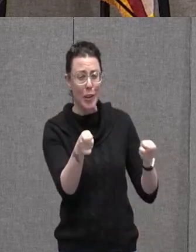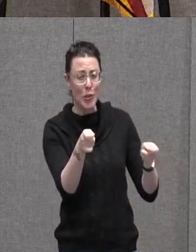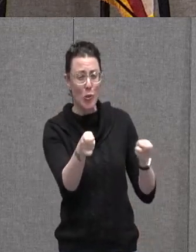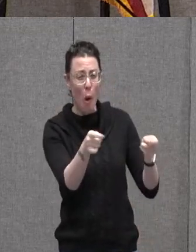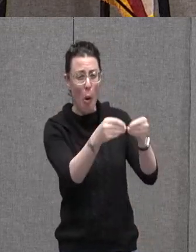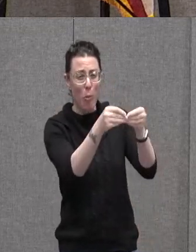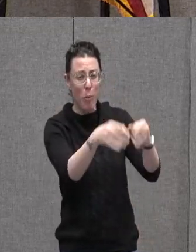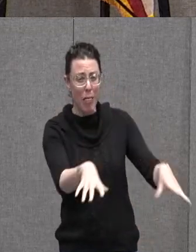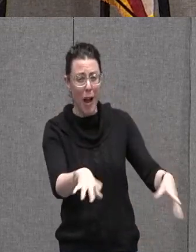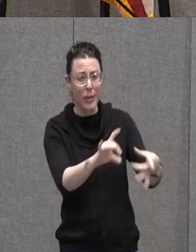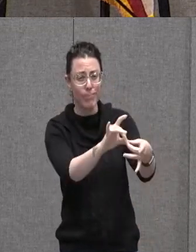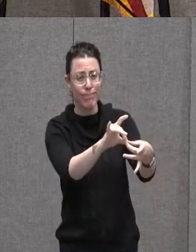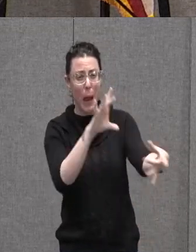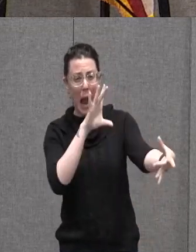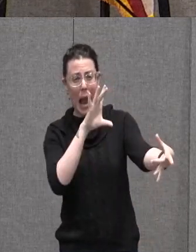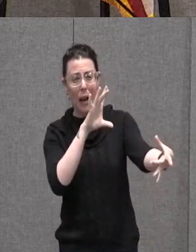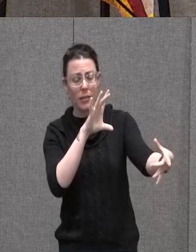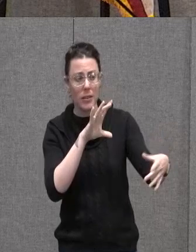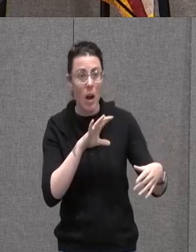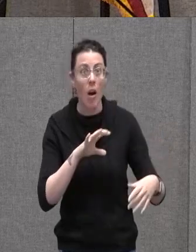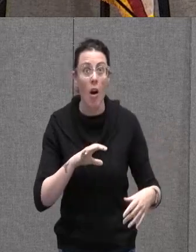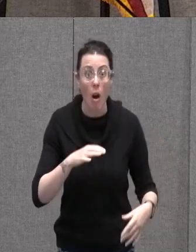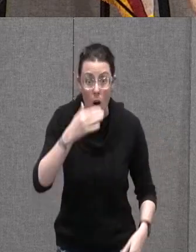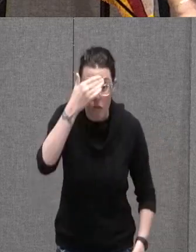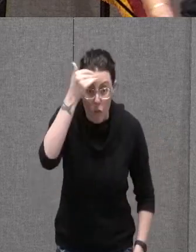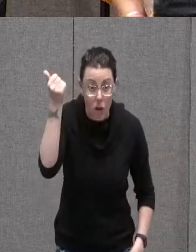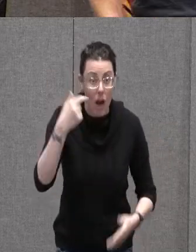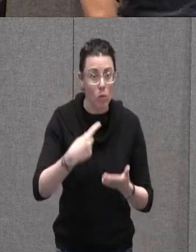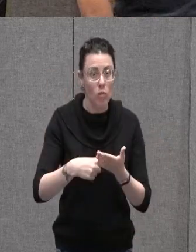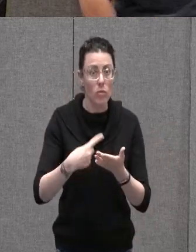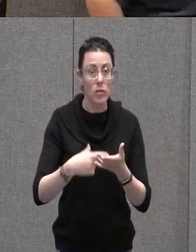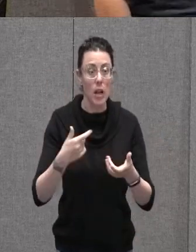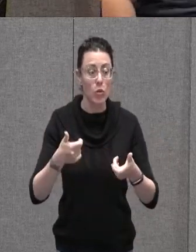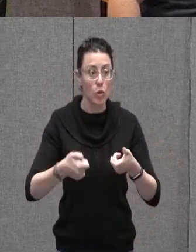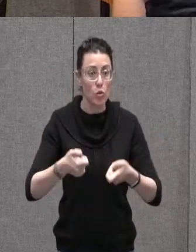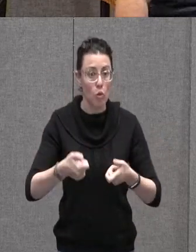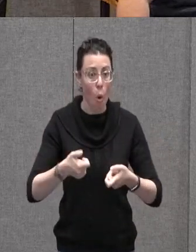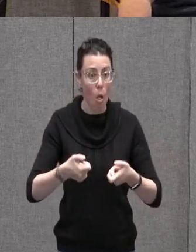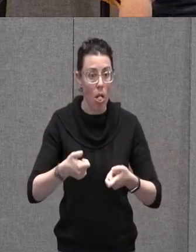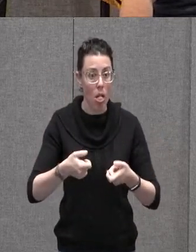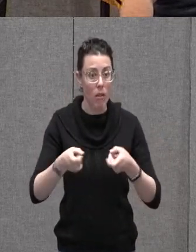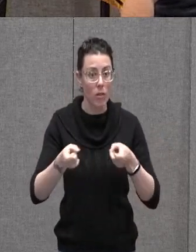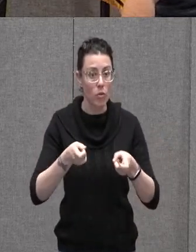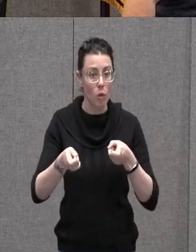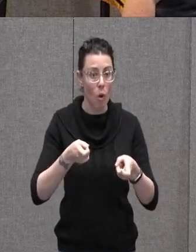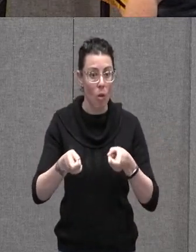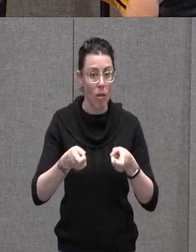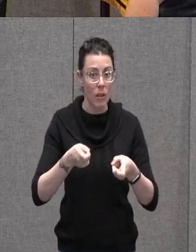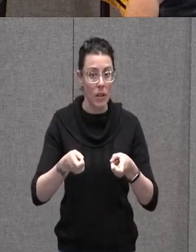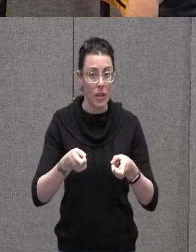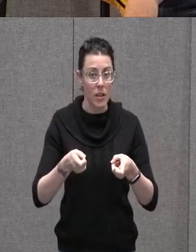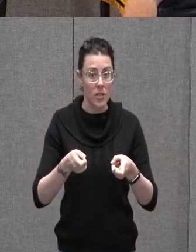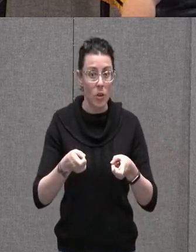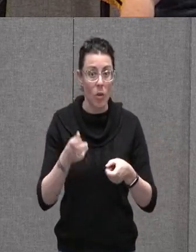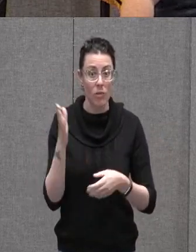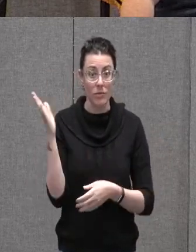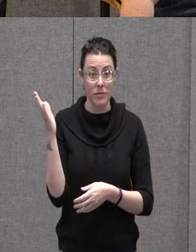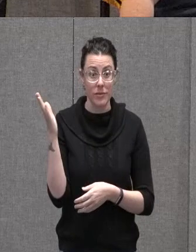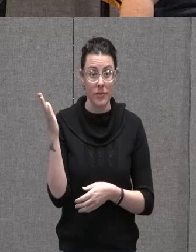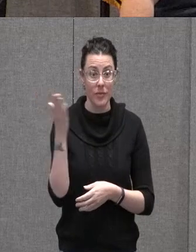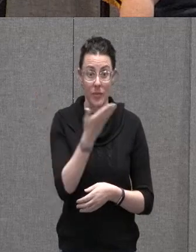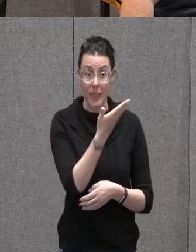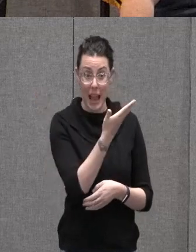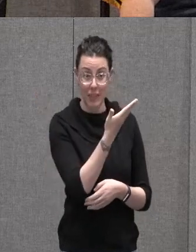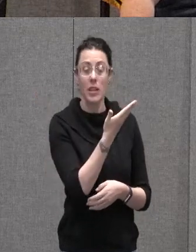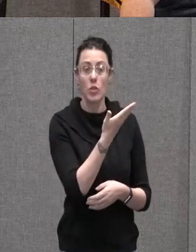the controller. There you go. That's So where you're giving it this its command. This is the drone's brain.